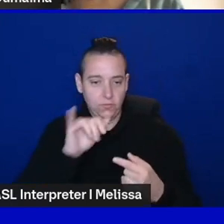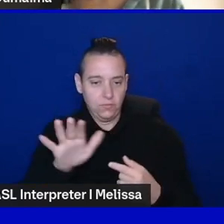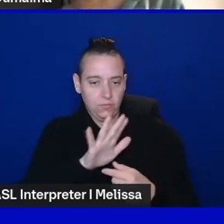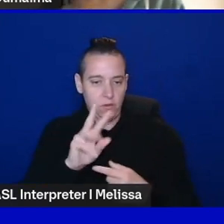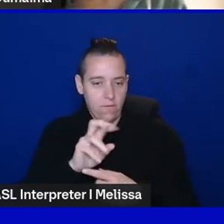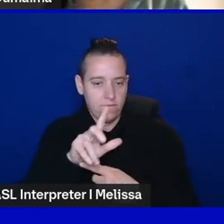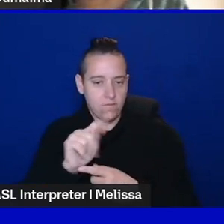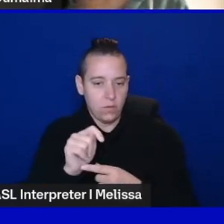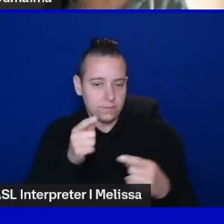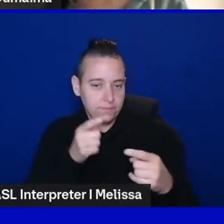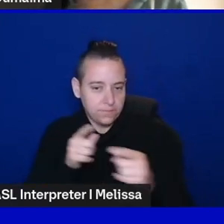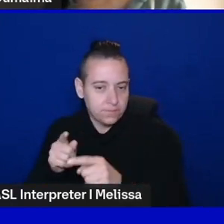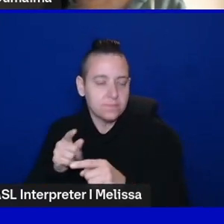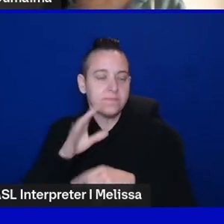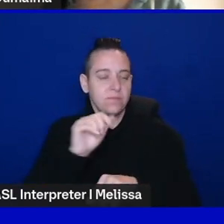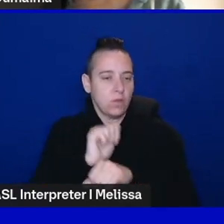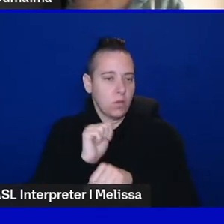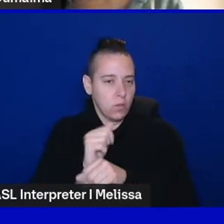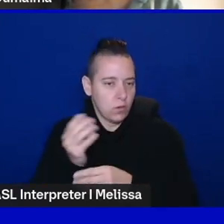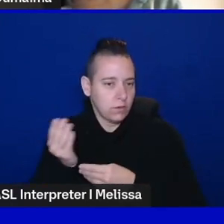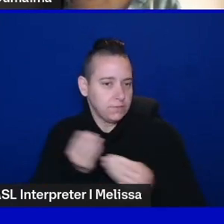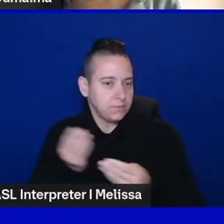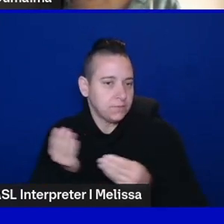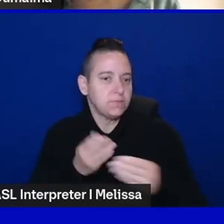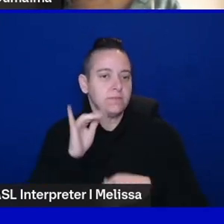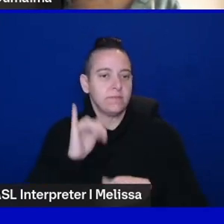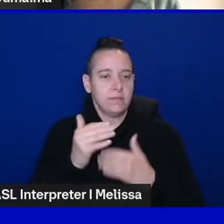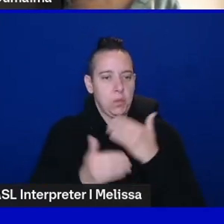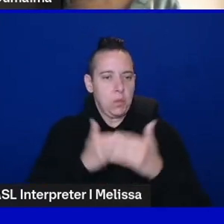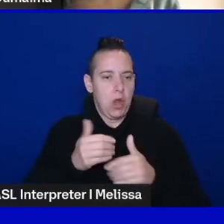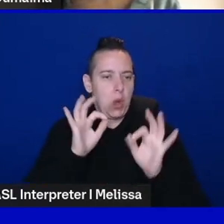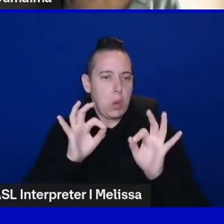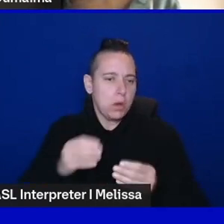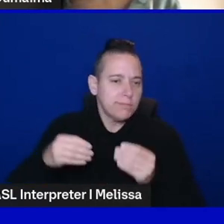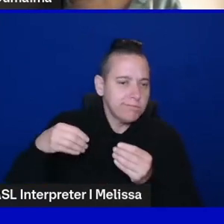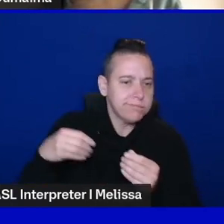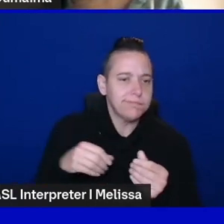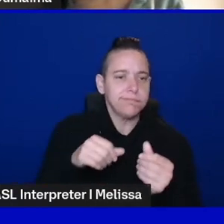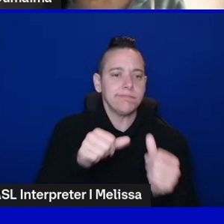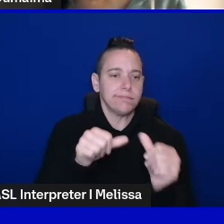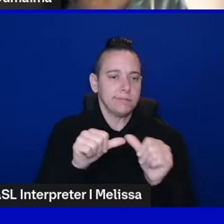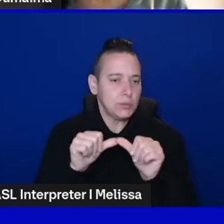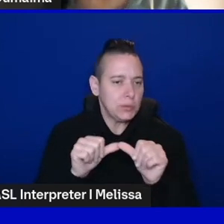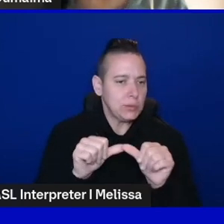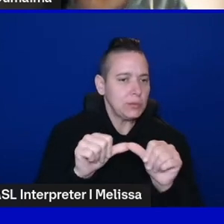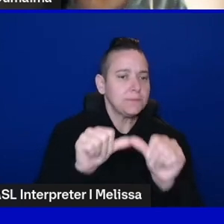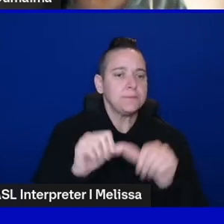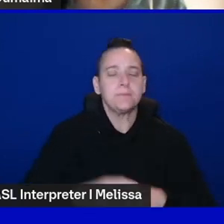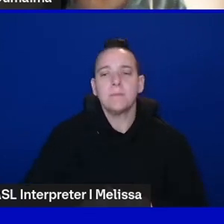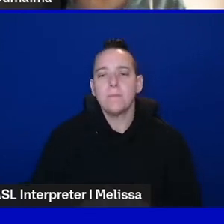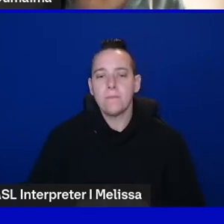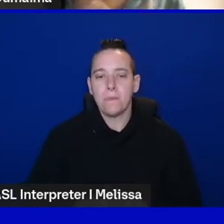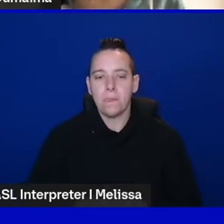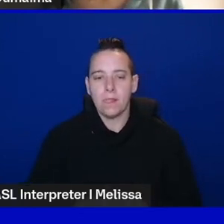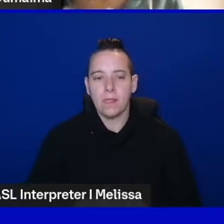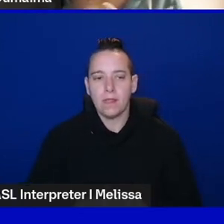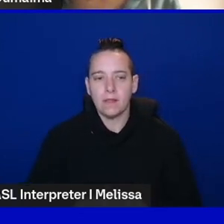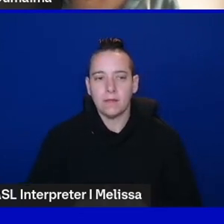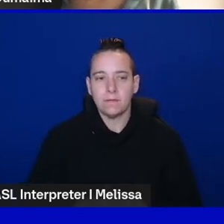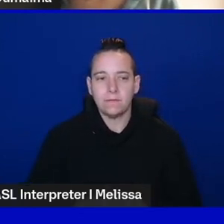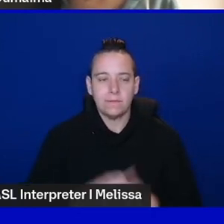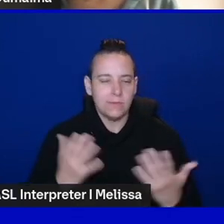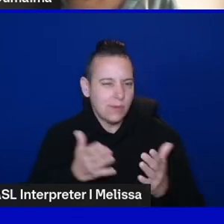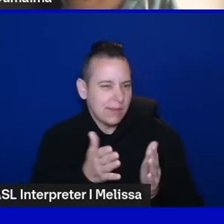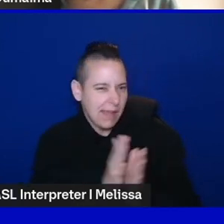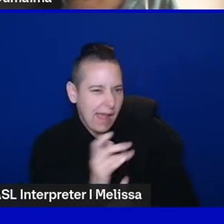reducing manual workload, and ensuring that processes run smoothly and consistently. But you might be asking,